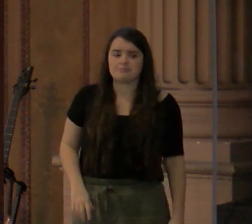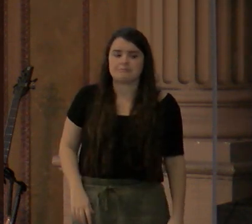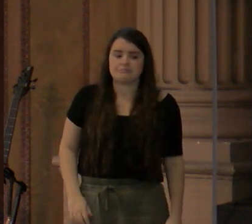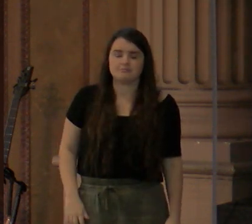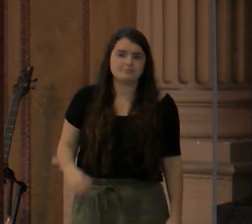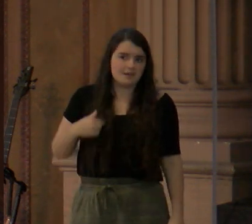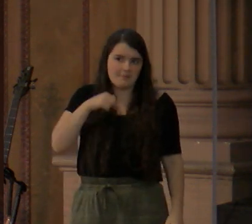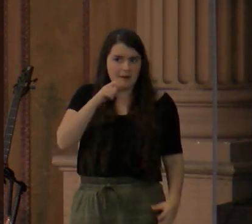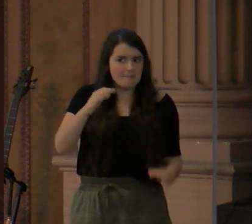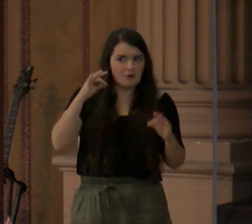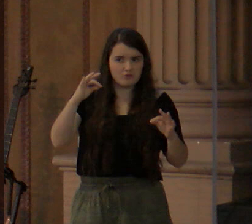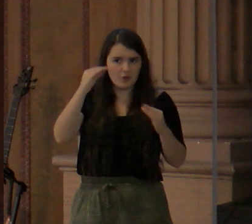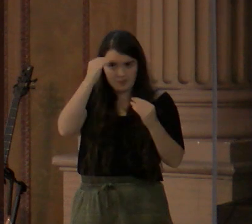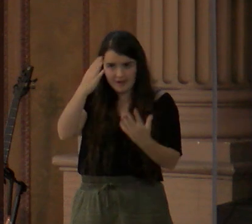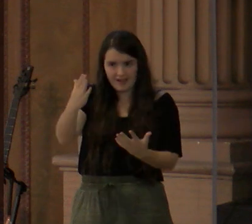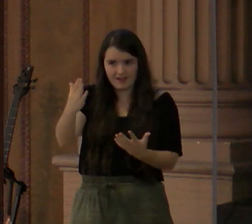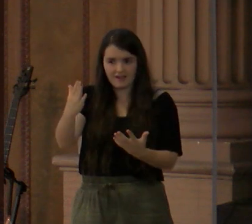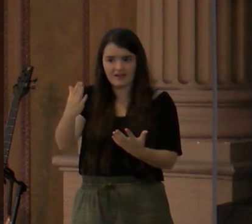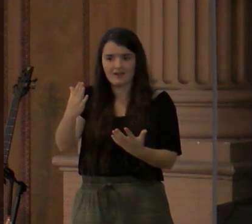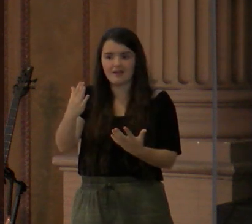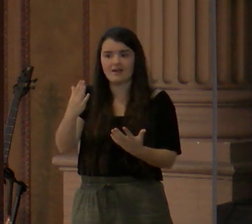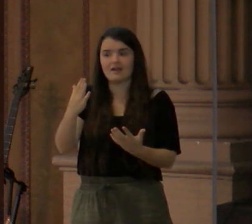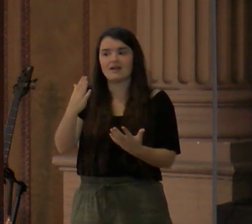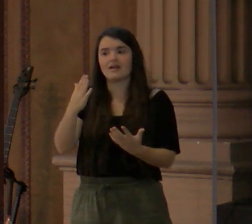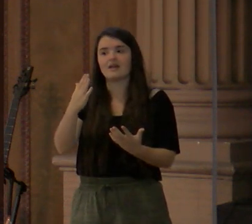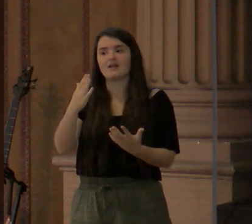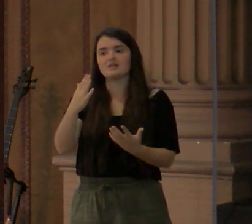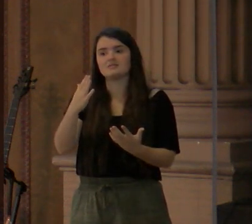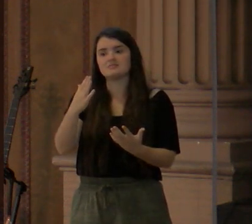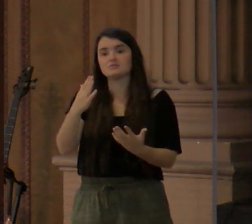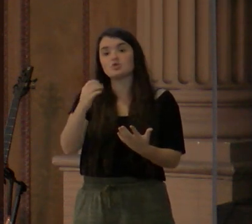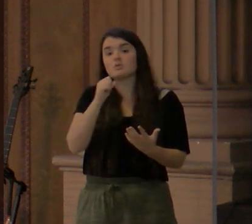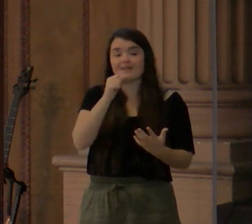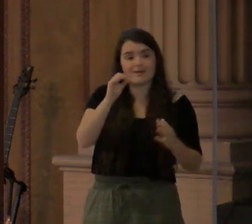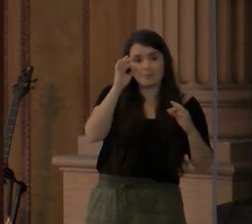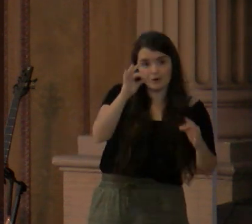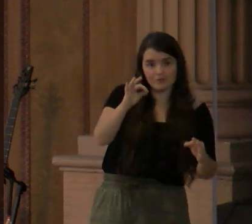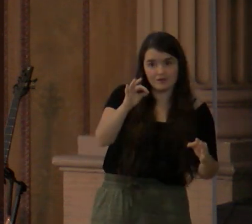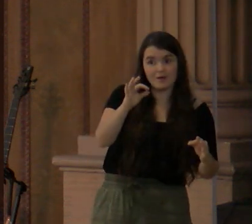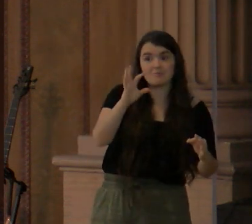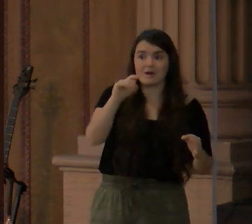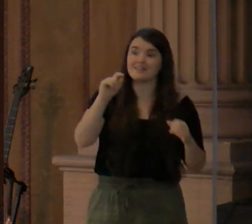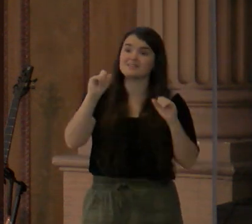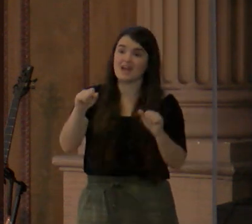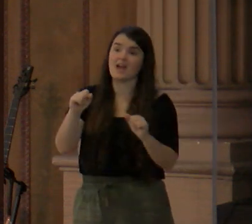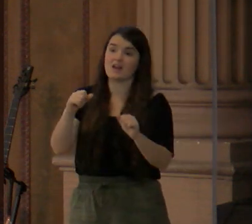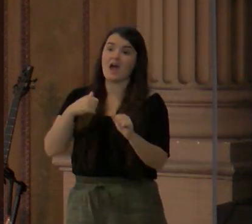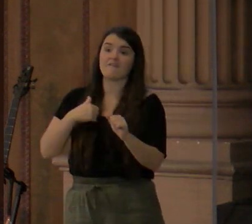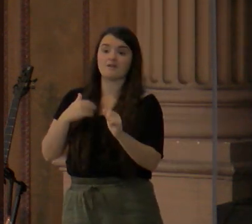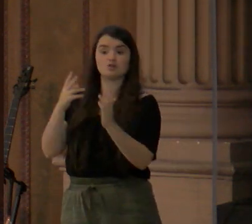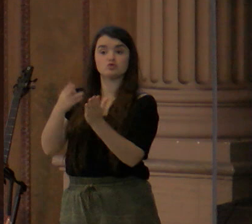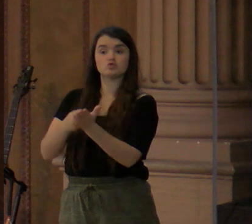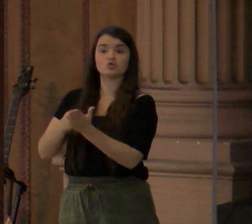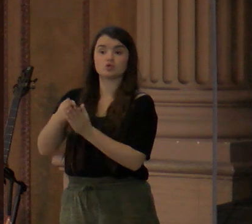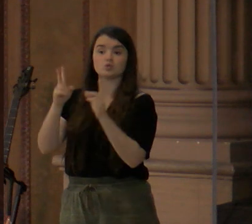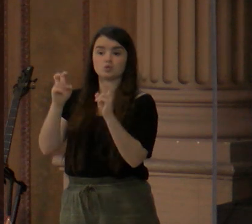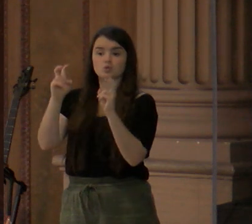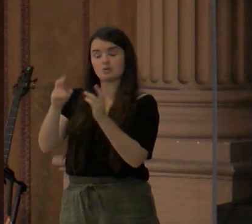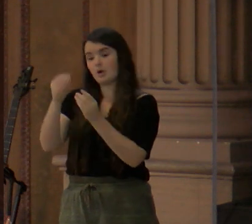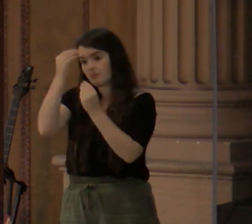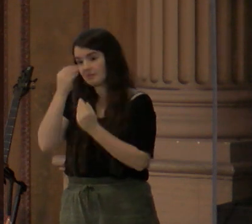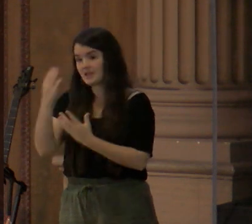But that doesn't mean that we won't have true obedience. The Christian way of life is characterized